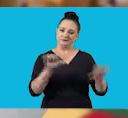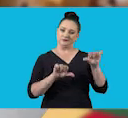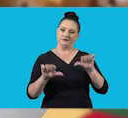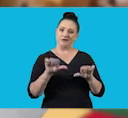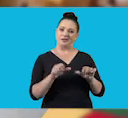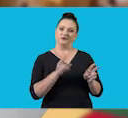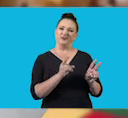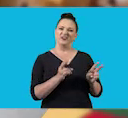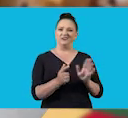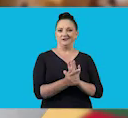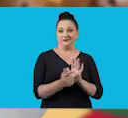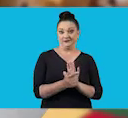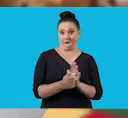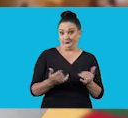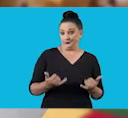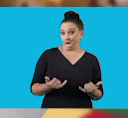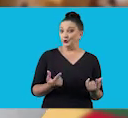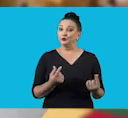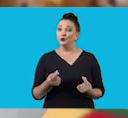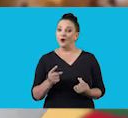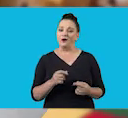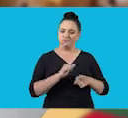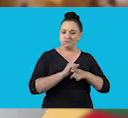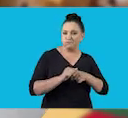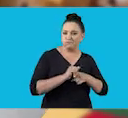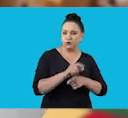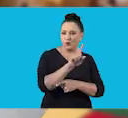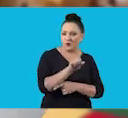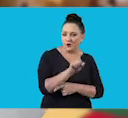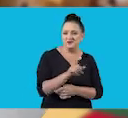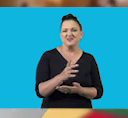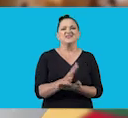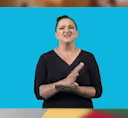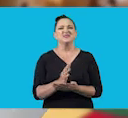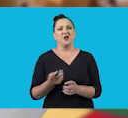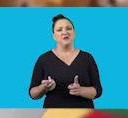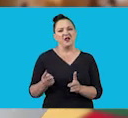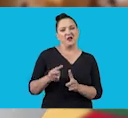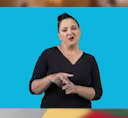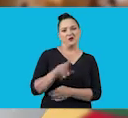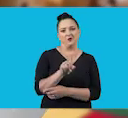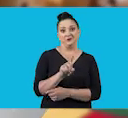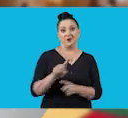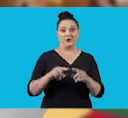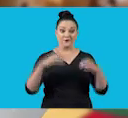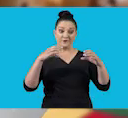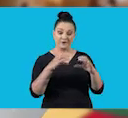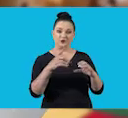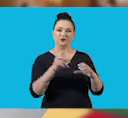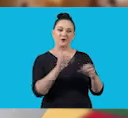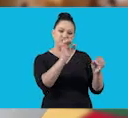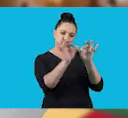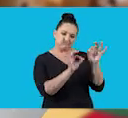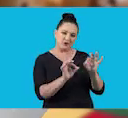Welcome learners to a natural science lesson for today. So today we're going to be doing some practice questions and then some application questions based on the